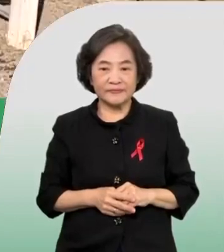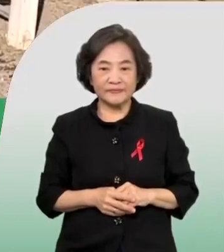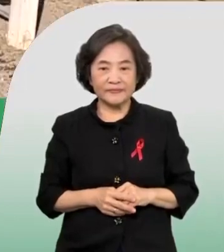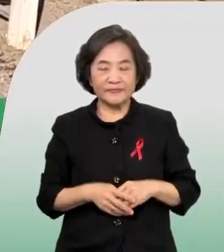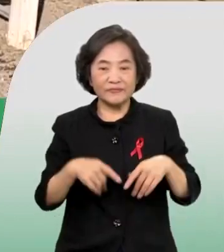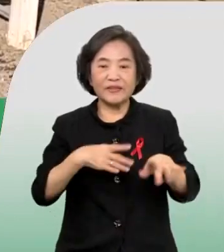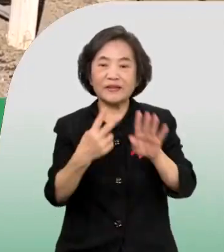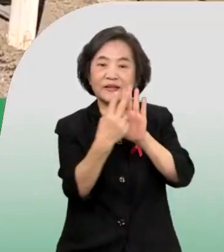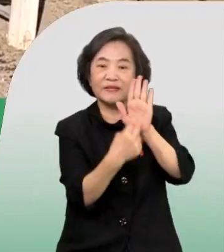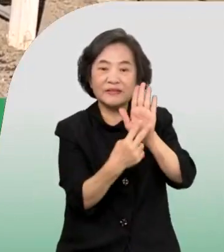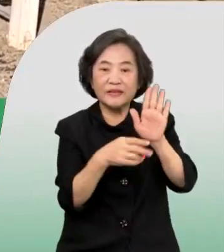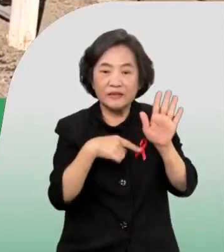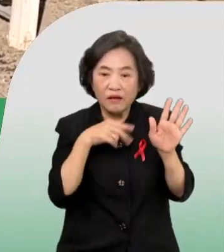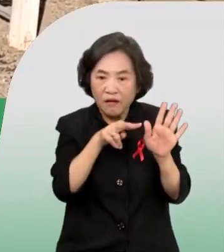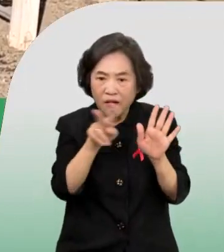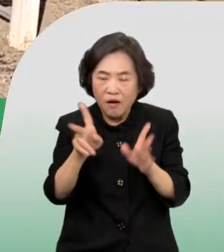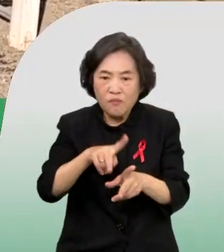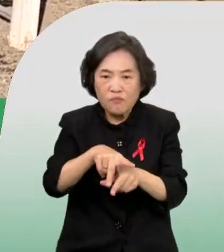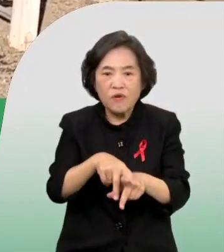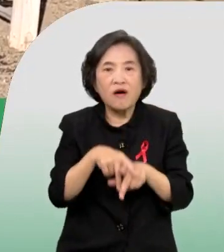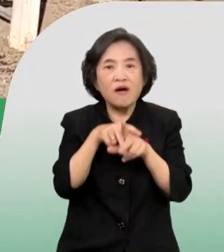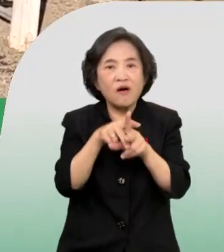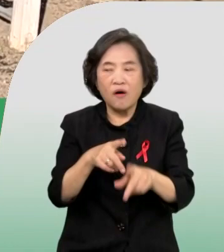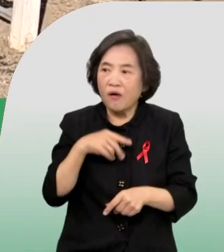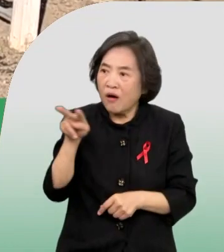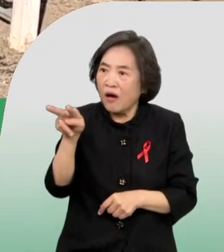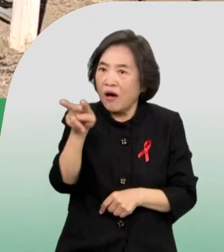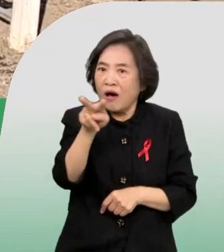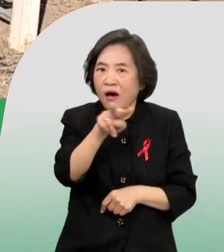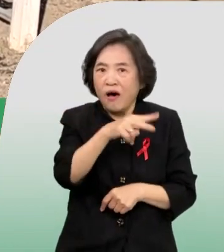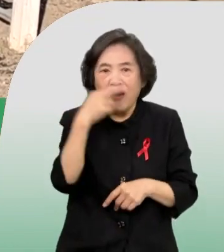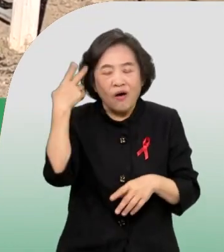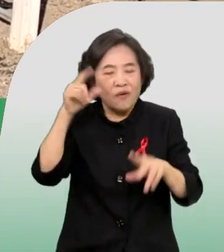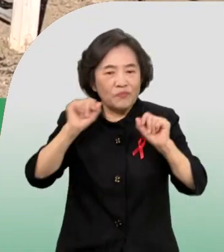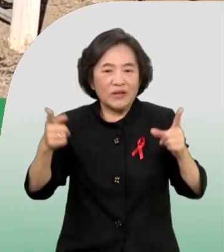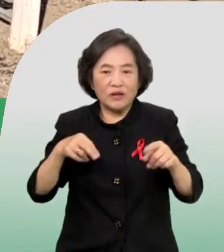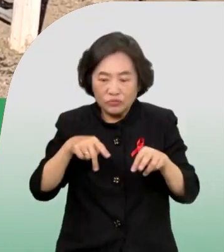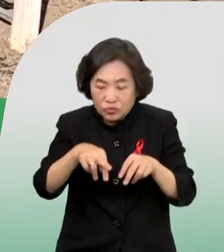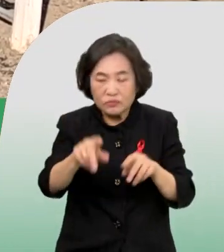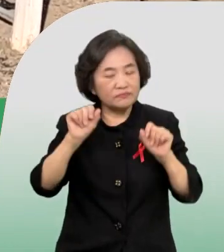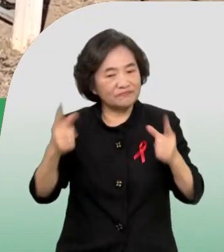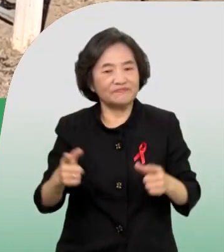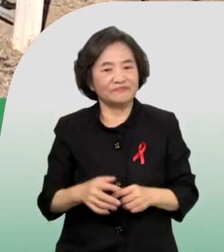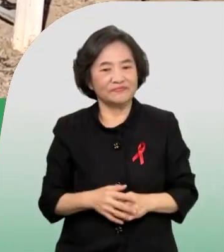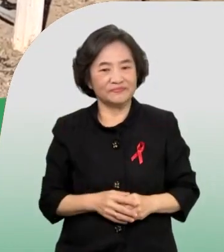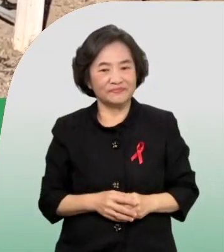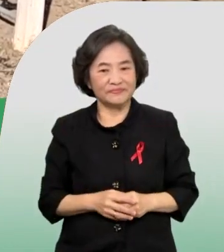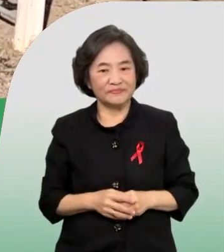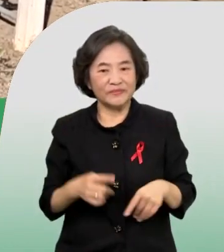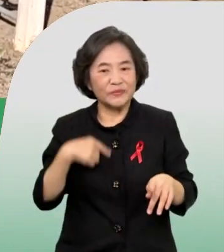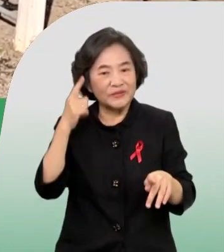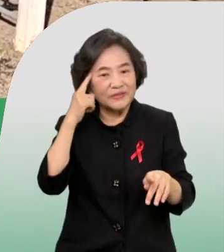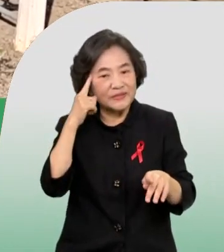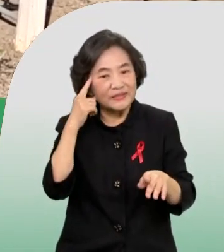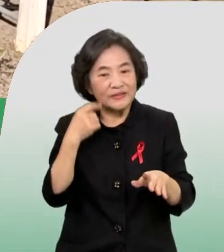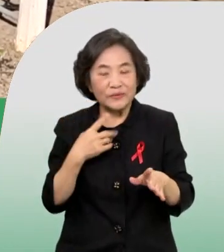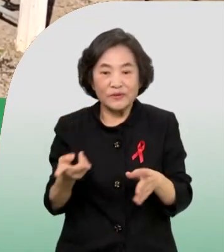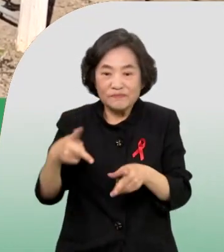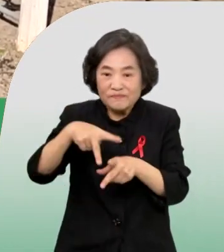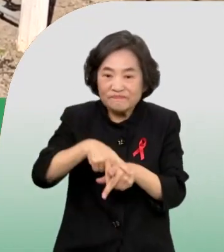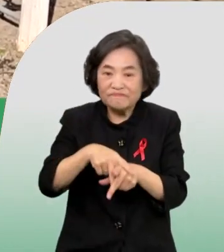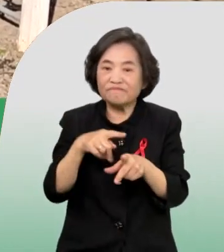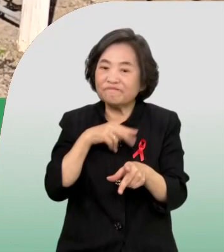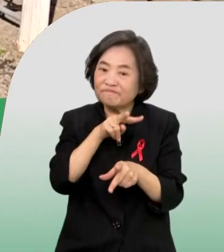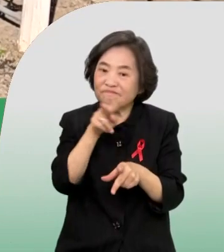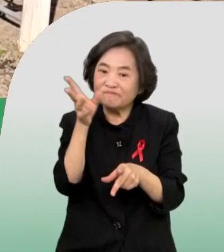It's really nice to see different scenery this way. Okay. I mean, the waterfall that we stopped at, I don't think you could see any other way